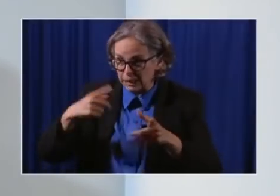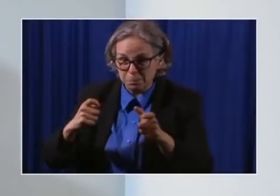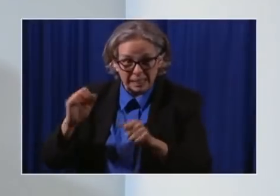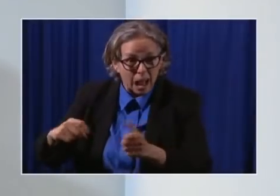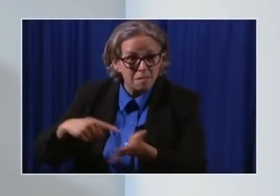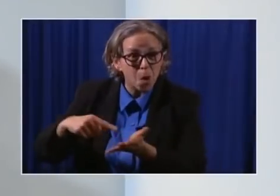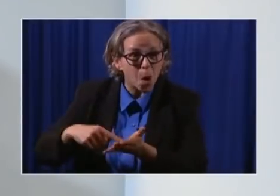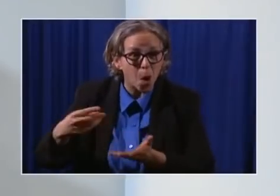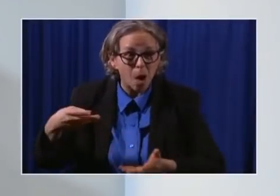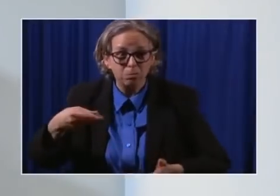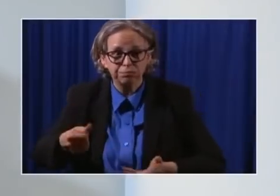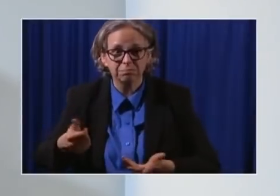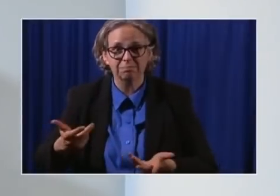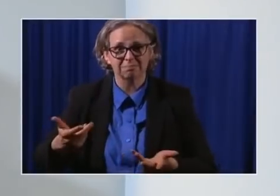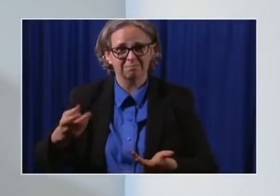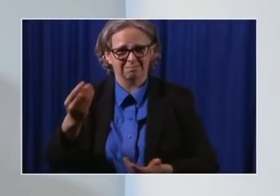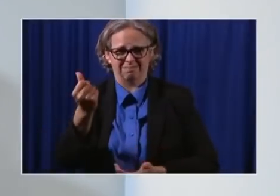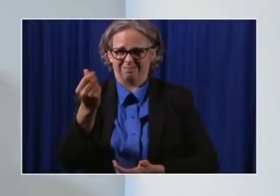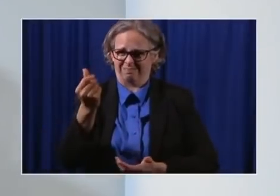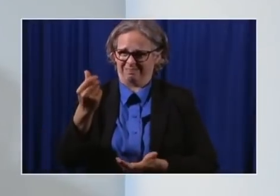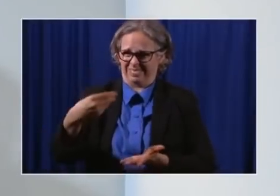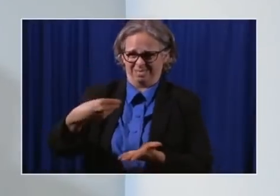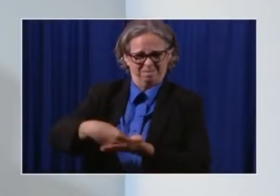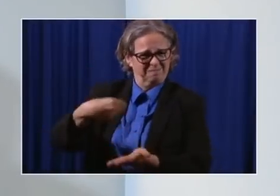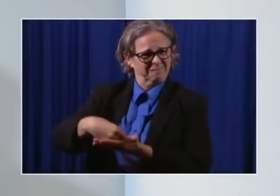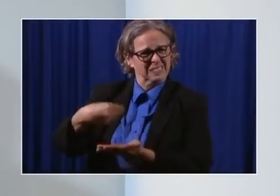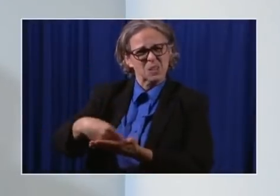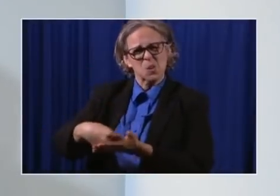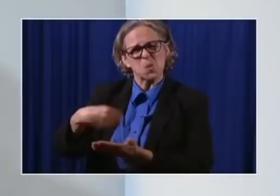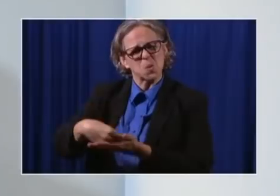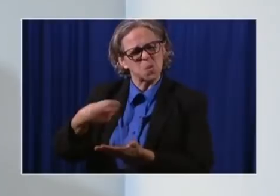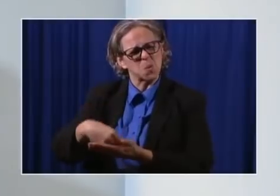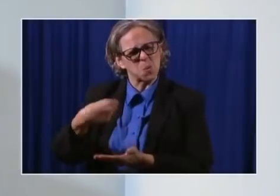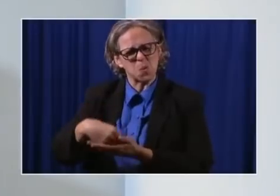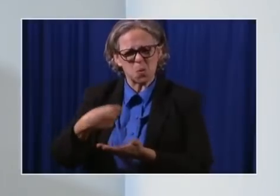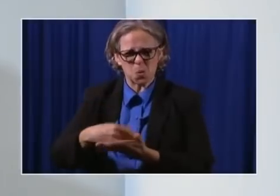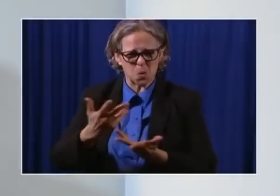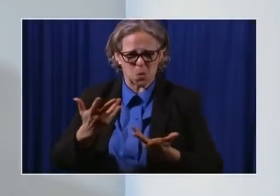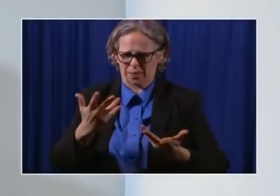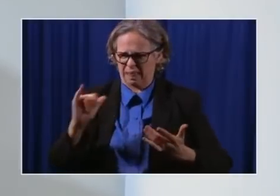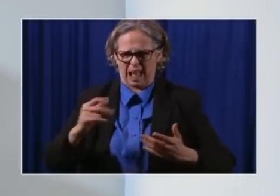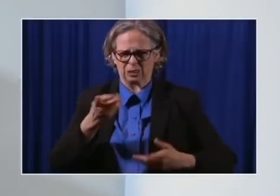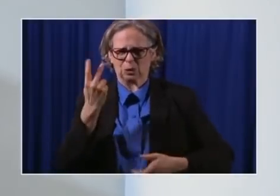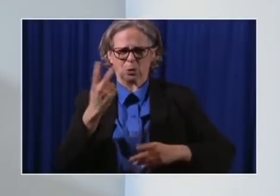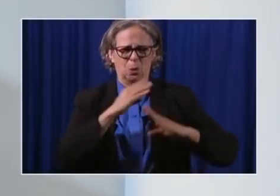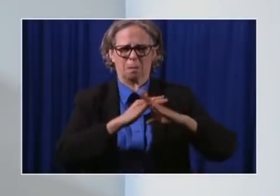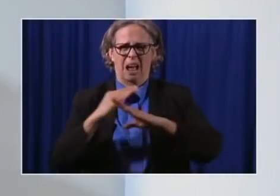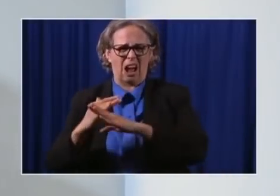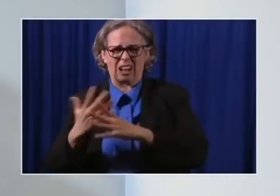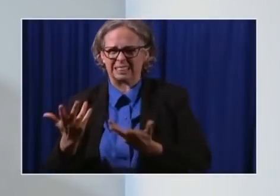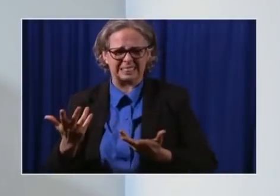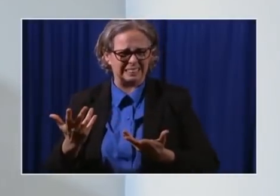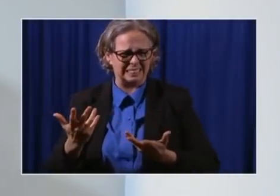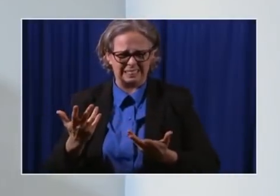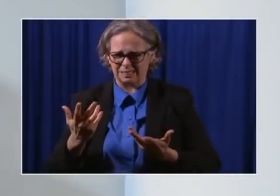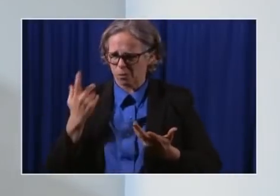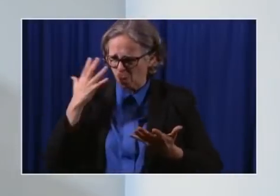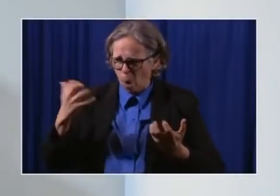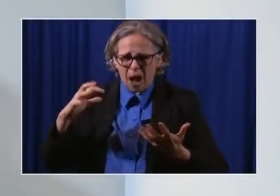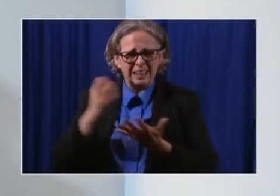affordability to many of those children are inhibitors for their educational opportunities. And